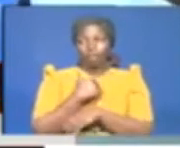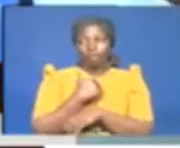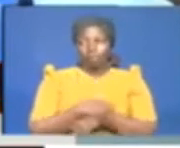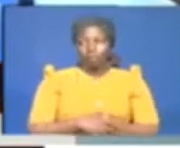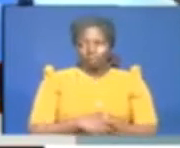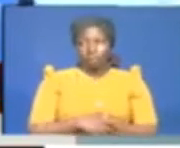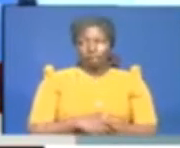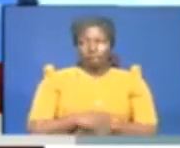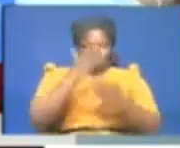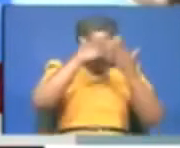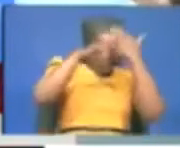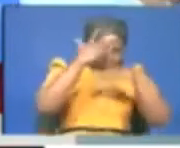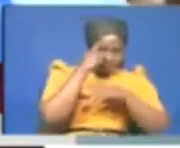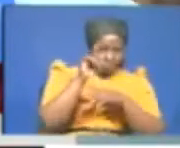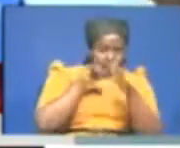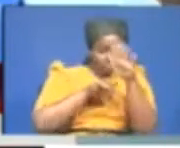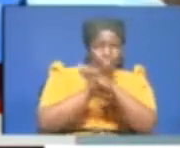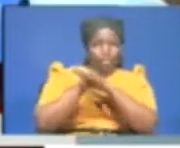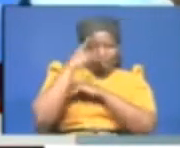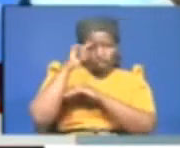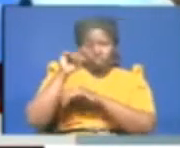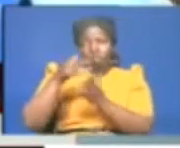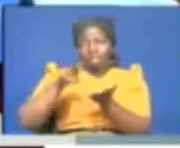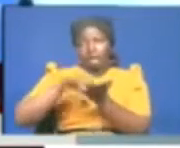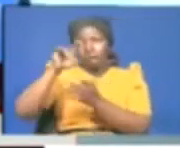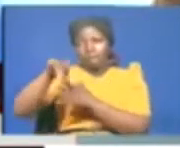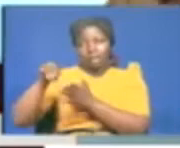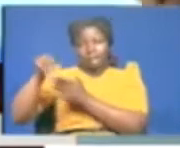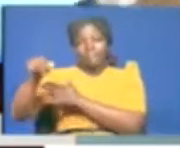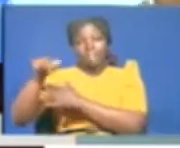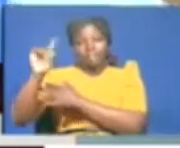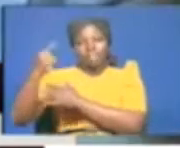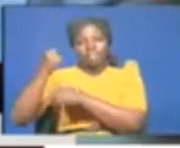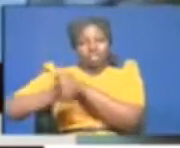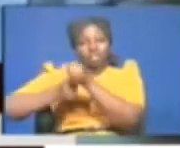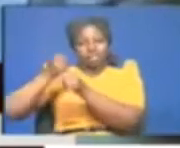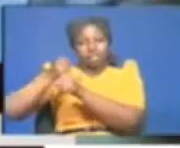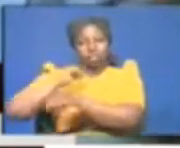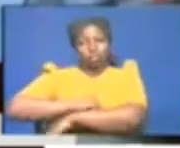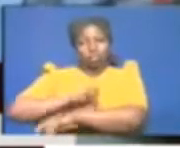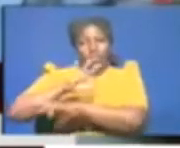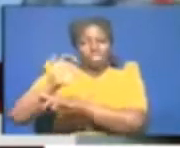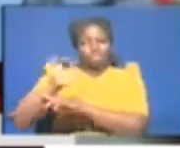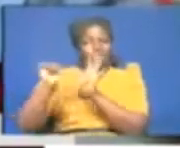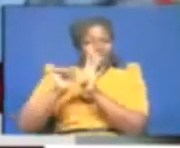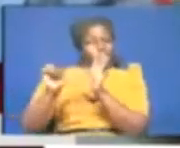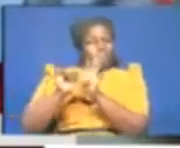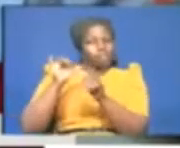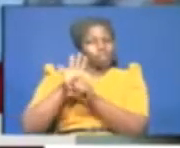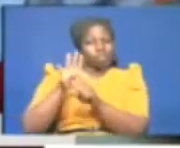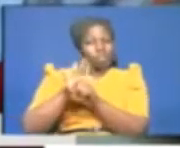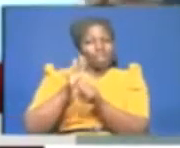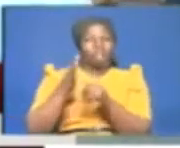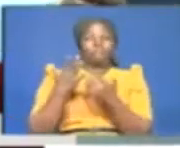for you to register, you have to clear your first year school fees. It was very problematic. The alumni of the Jomo Kenyatta